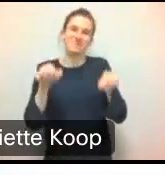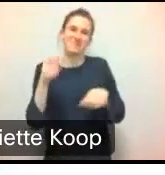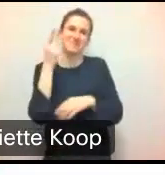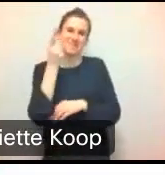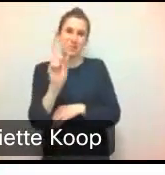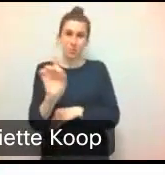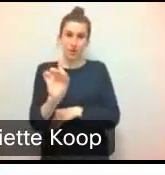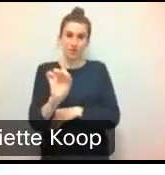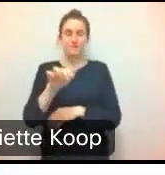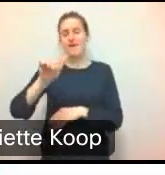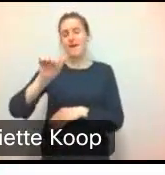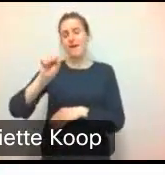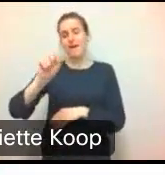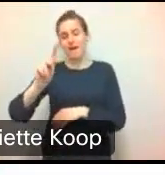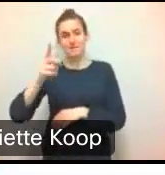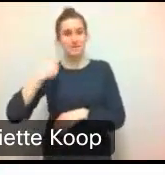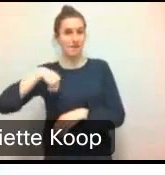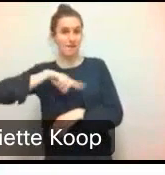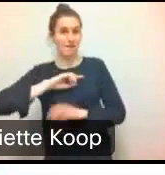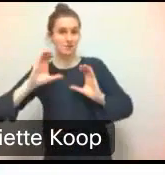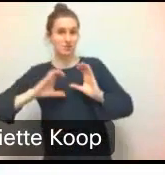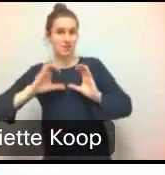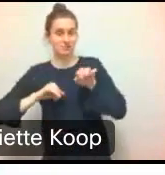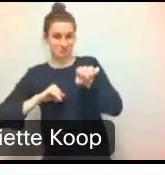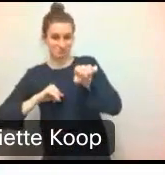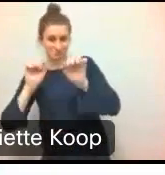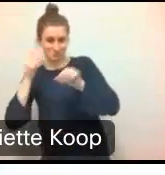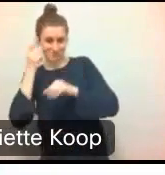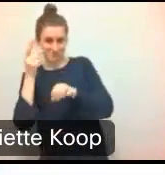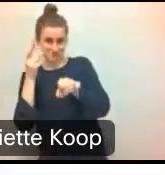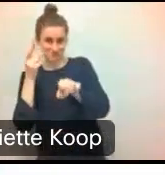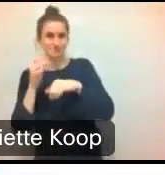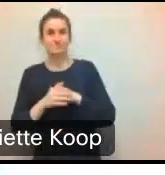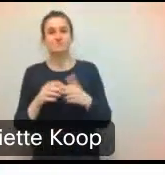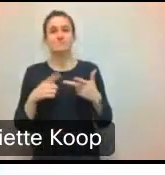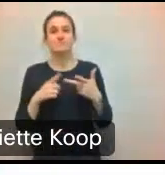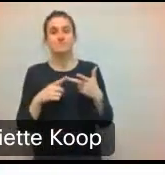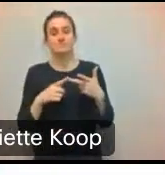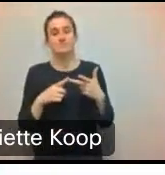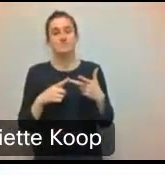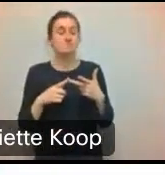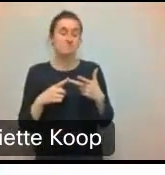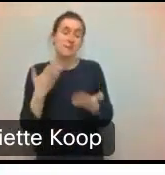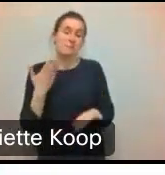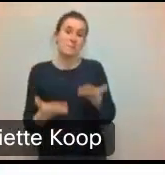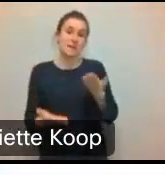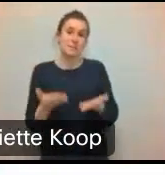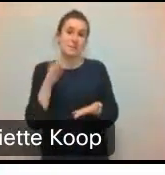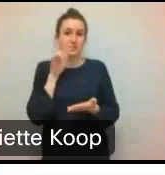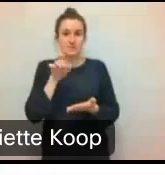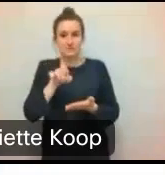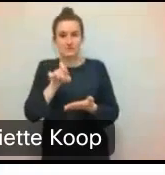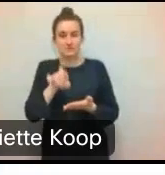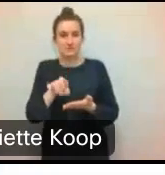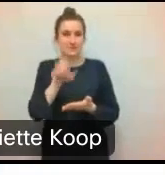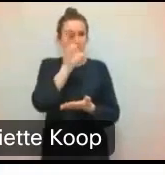our Ask Us chat, and that's that little guy right here. You might have to go through the bot a little bit, but you